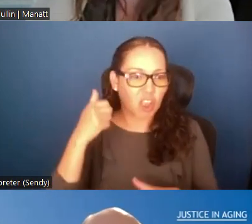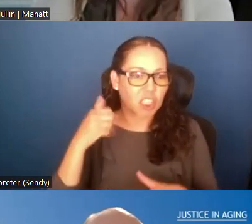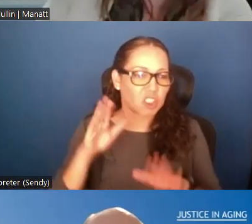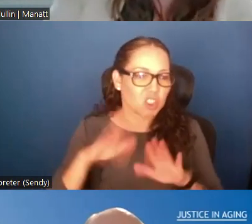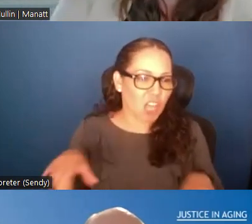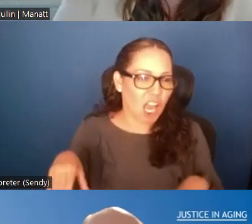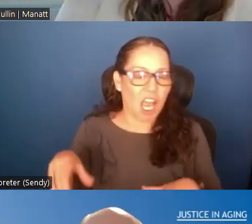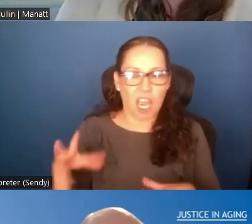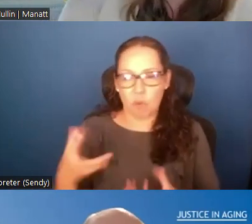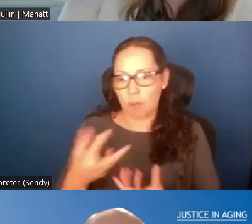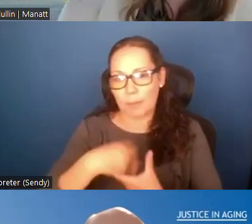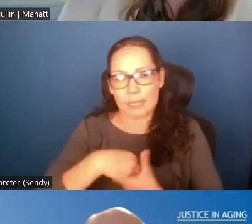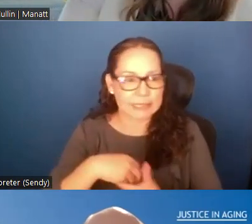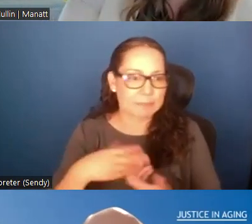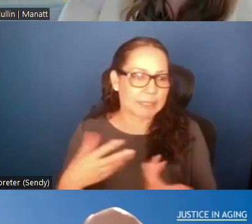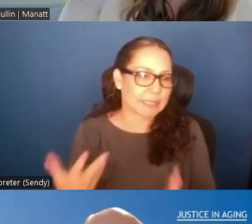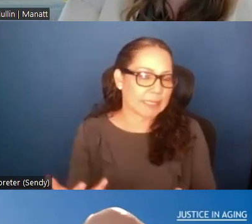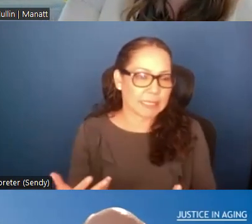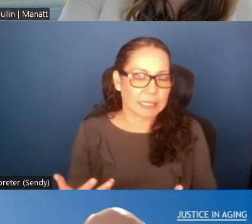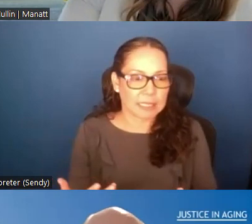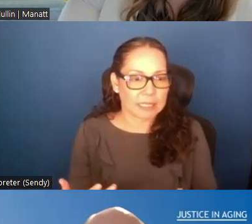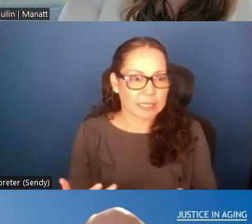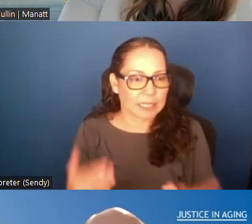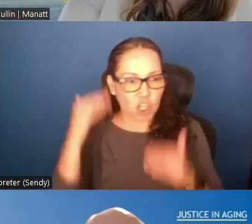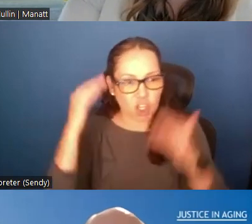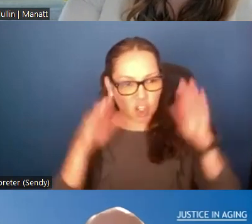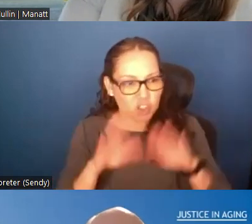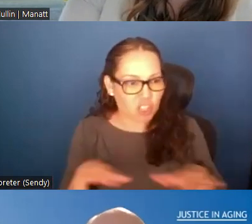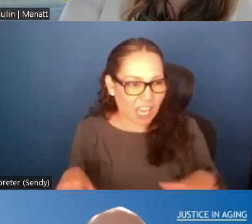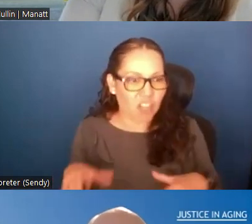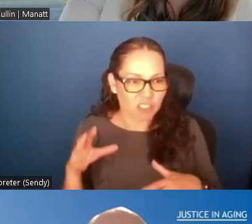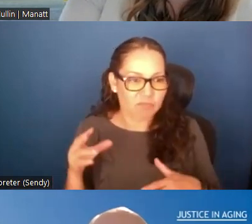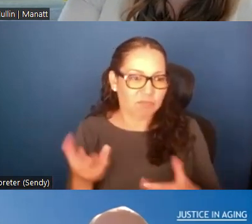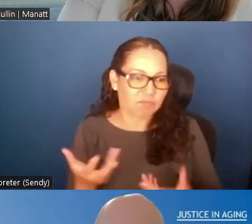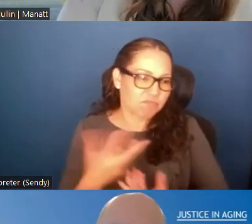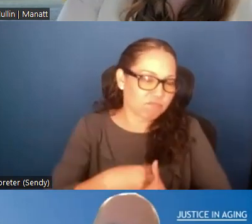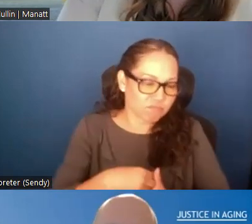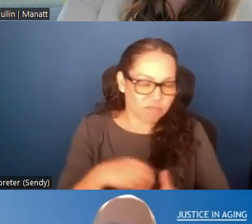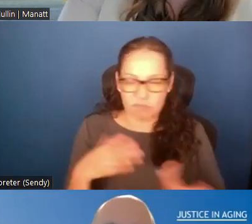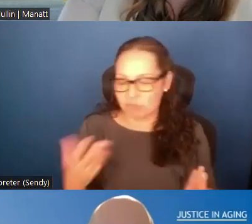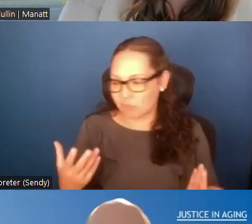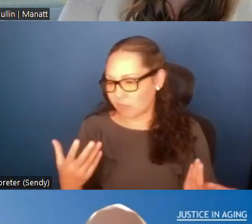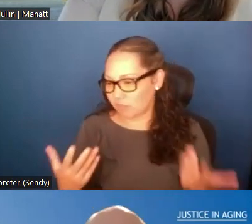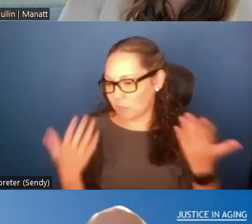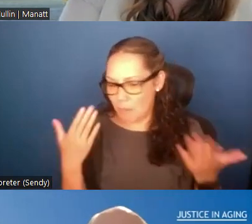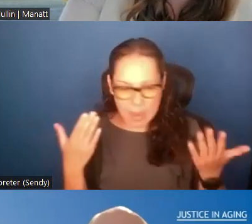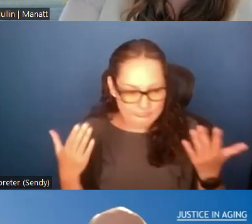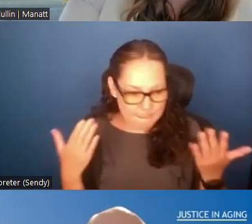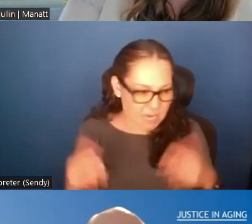to participate. So there just needs to be some clarity there. And maybe I'm